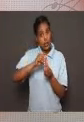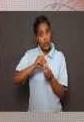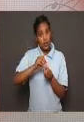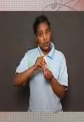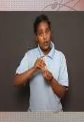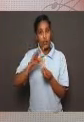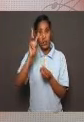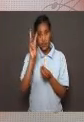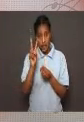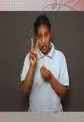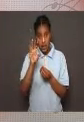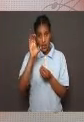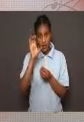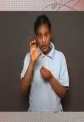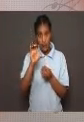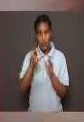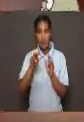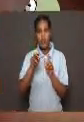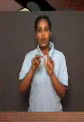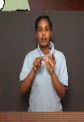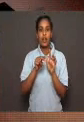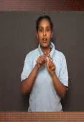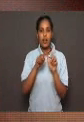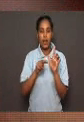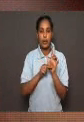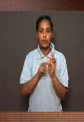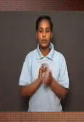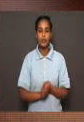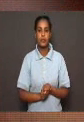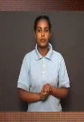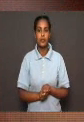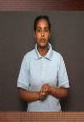as a dicarbon cation.